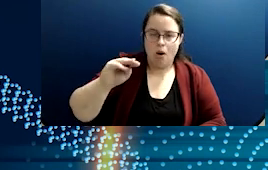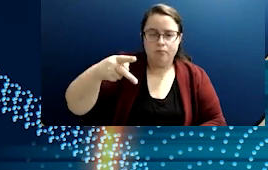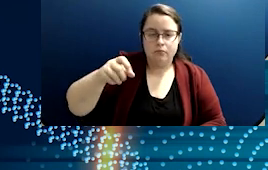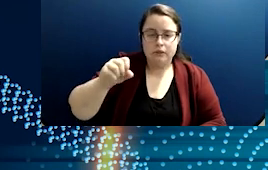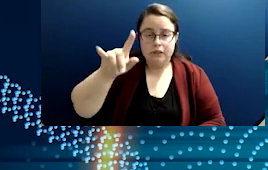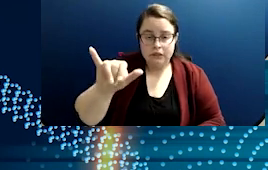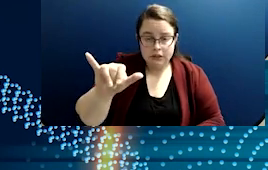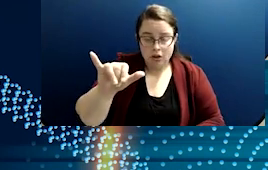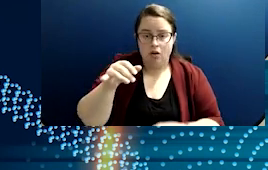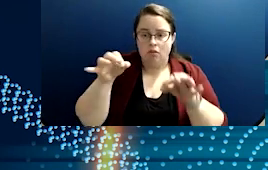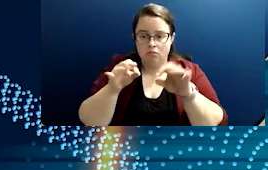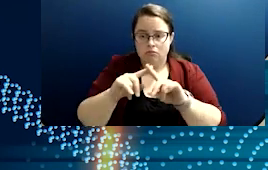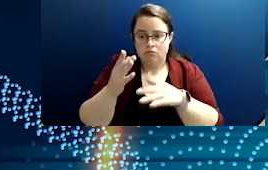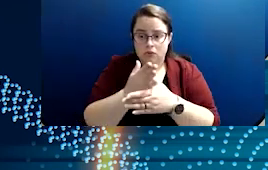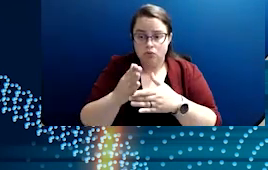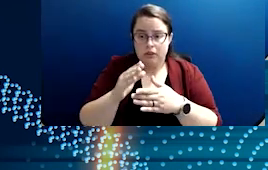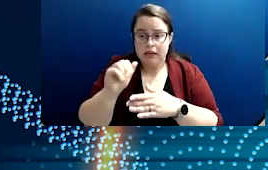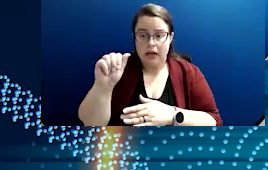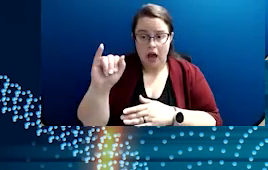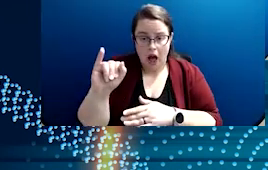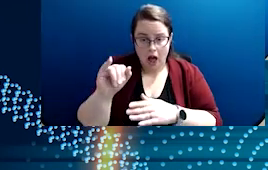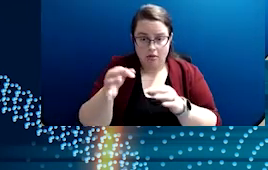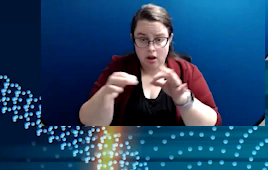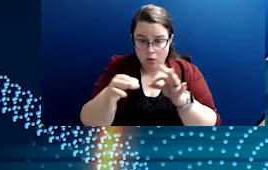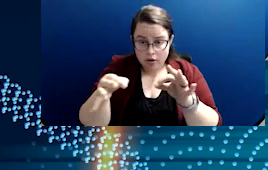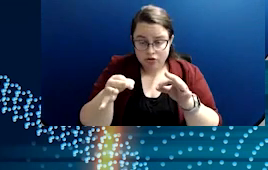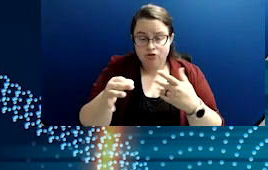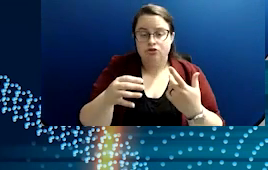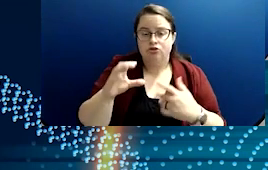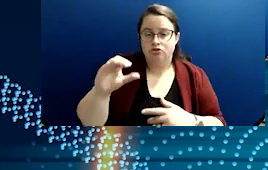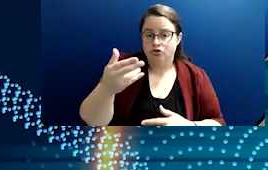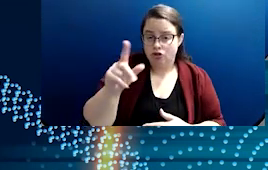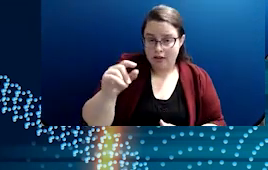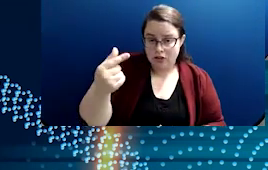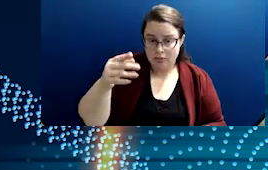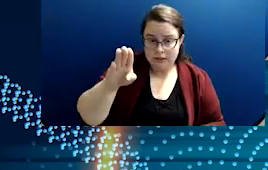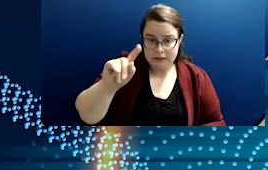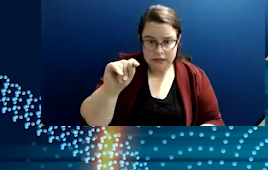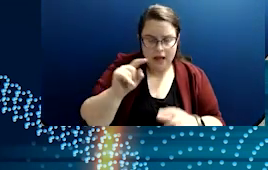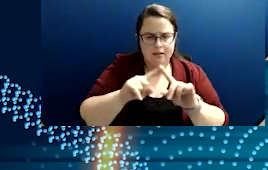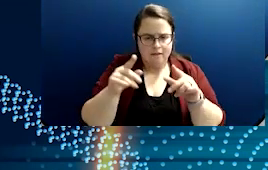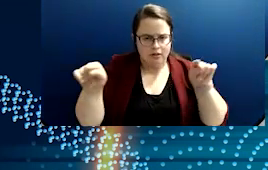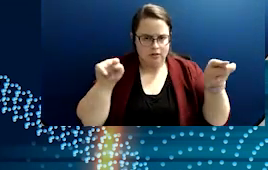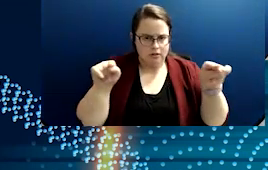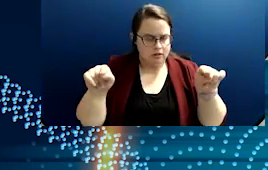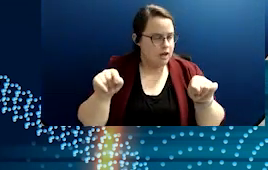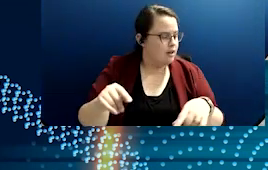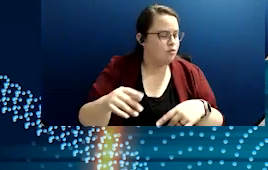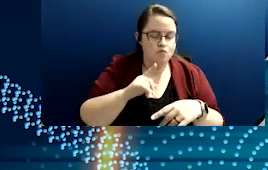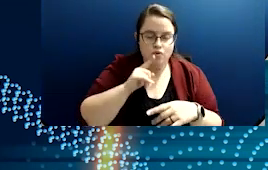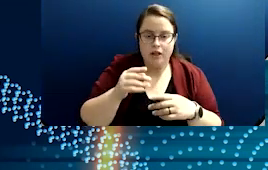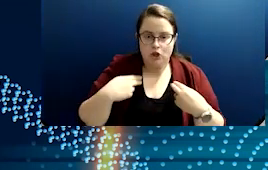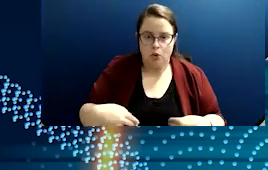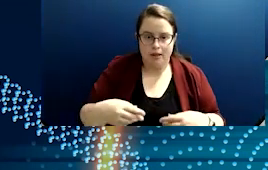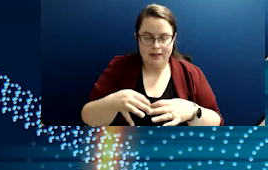what AI language is, and particularly ChatGPT, but what AI language is, difference between that and real human language. So